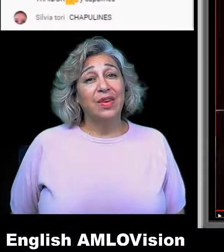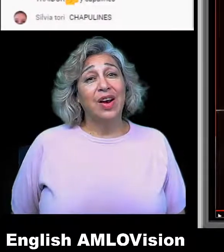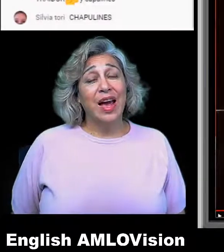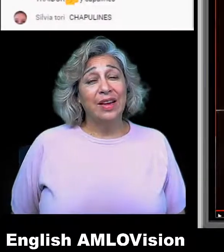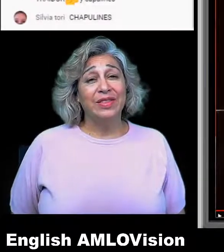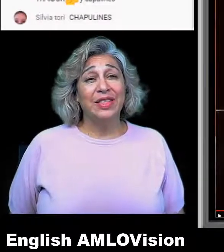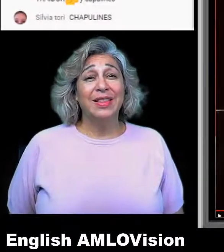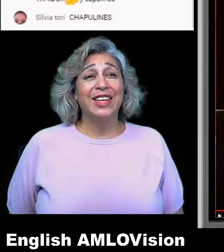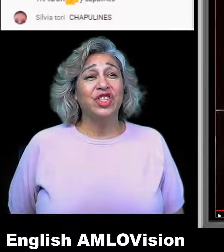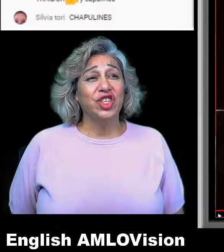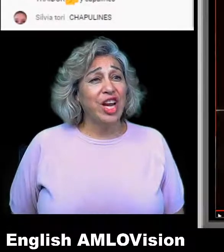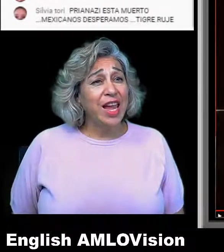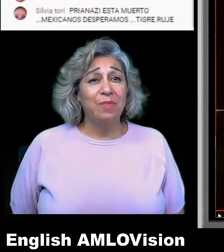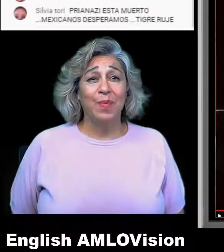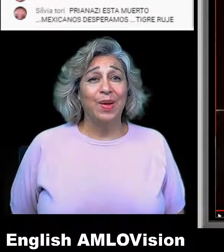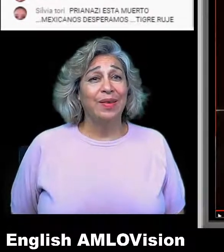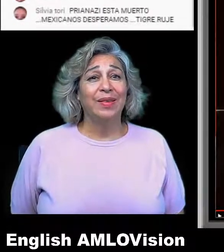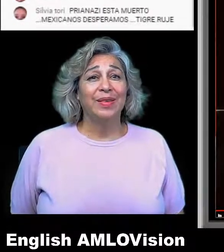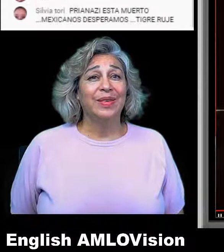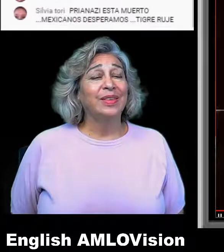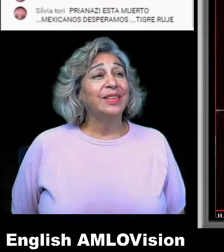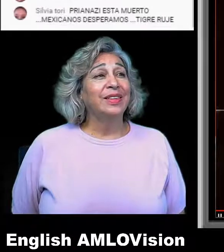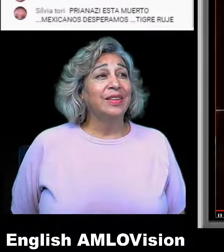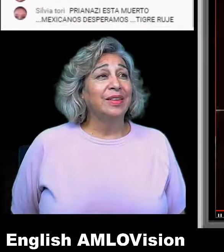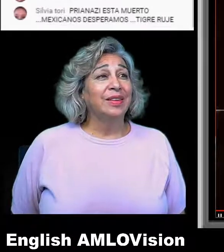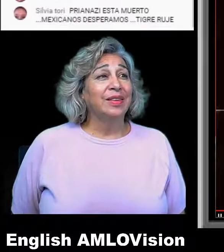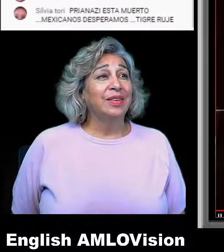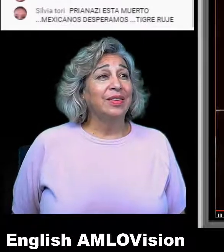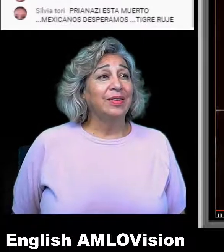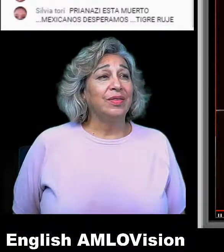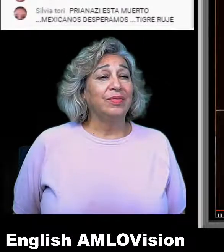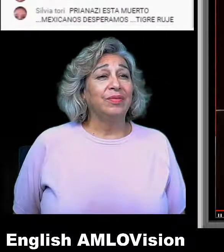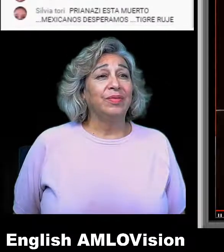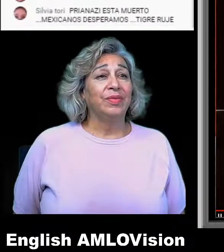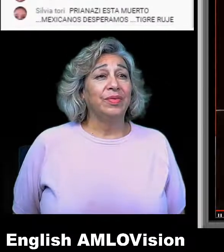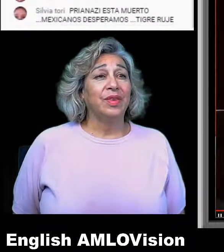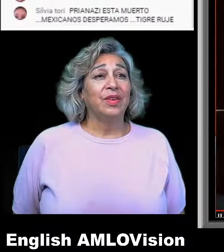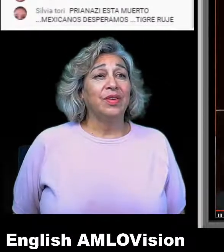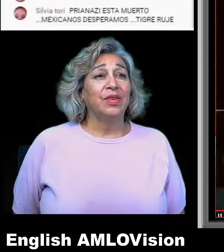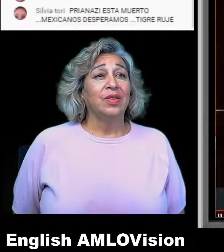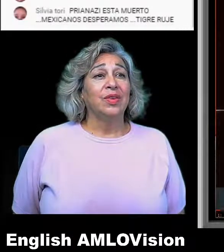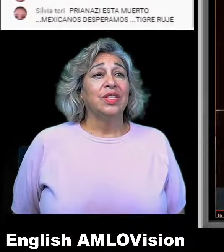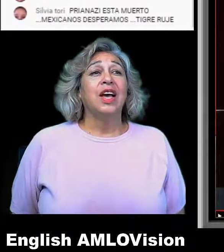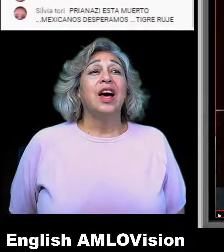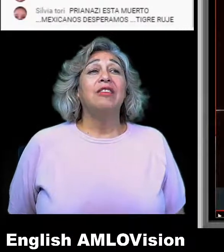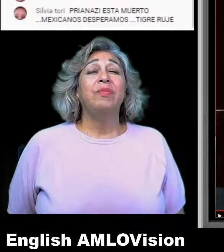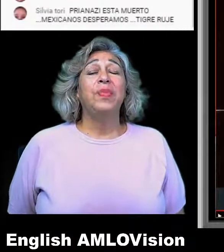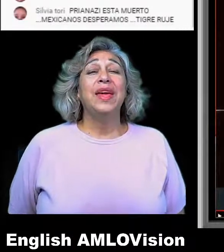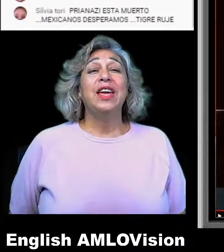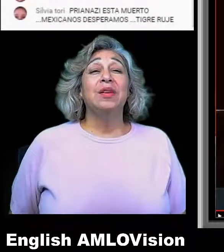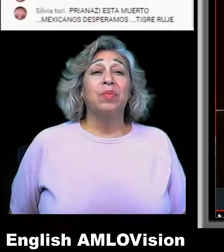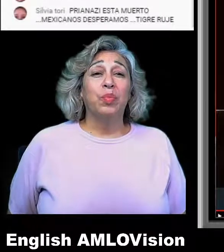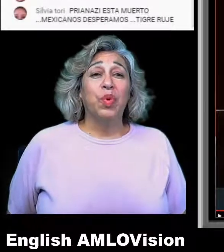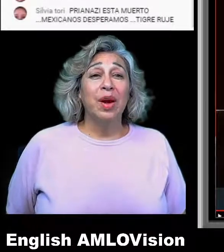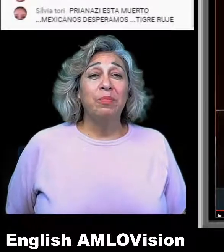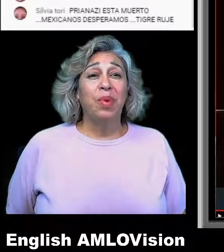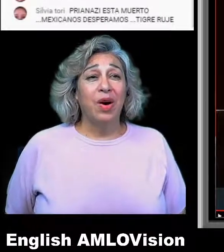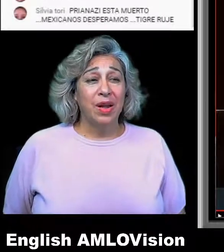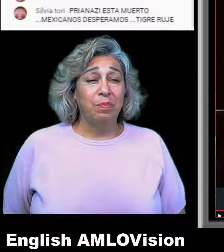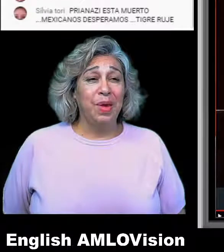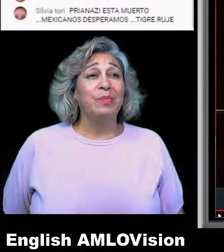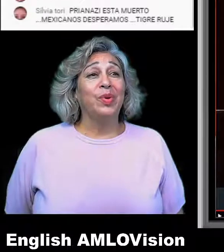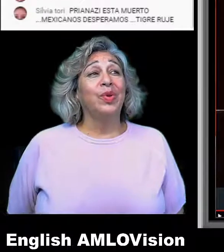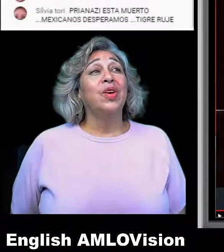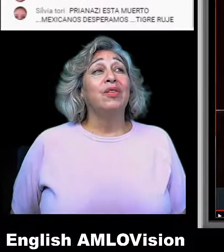of their lives that shame De haber sido priistas por 15 minutos. of being